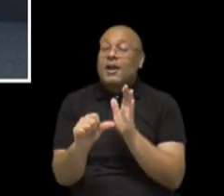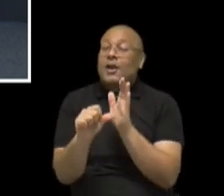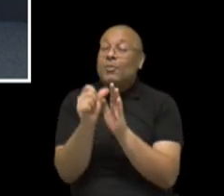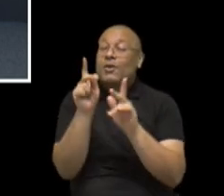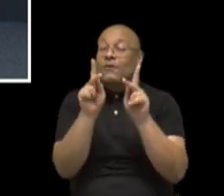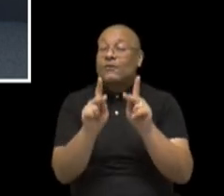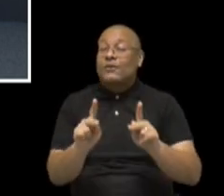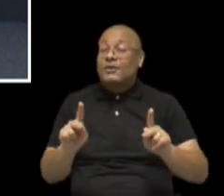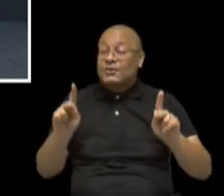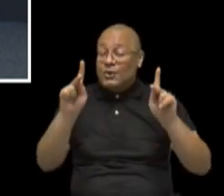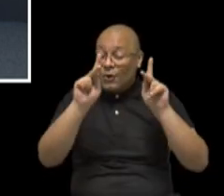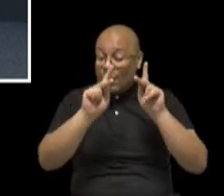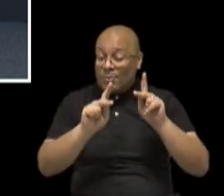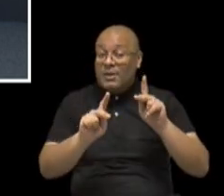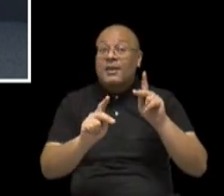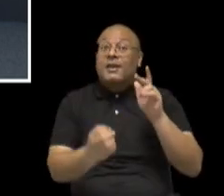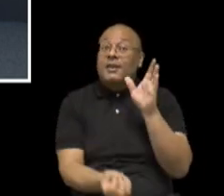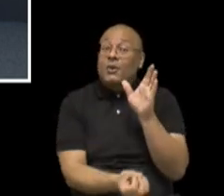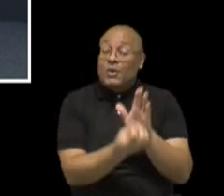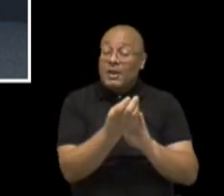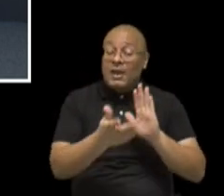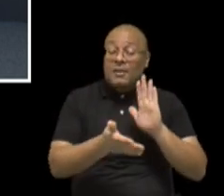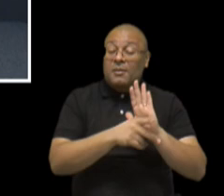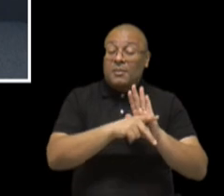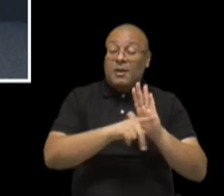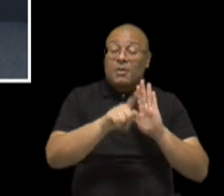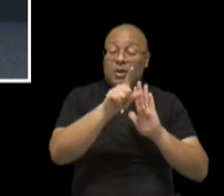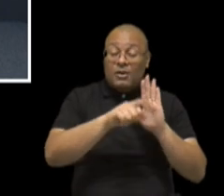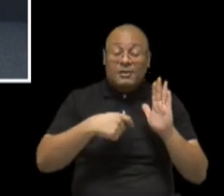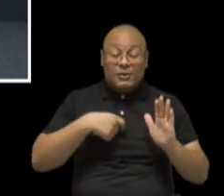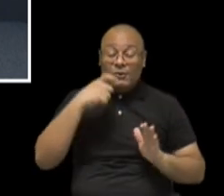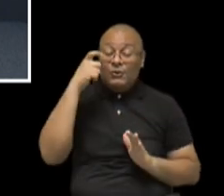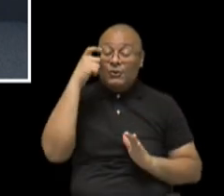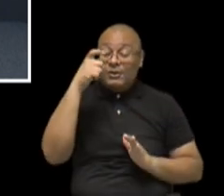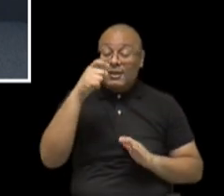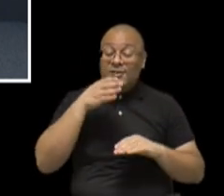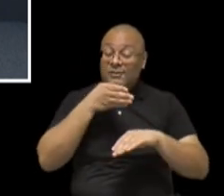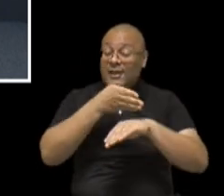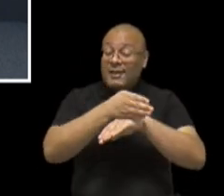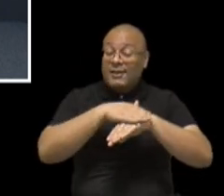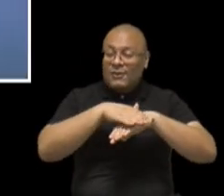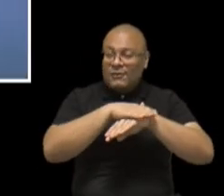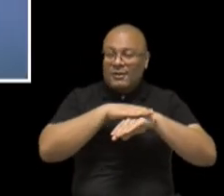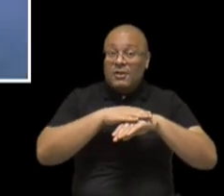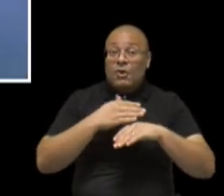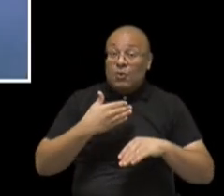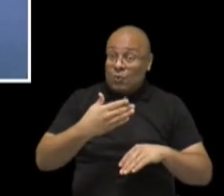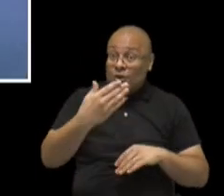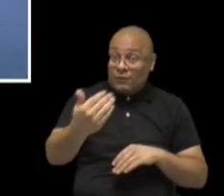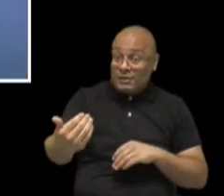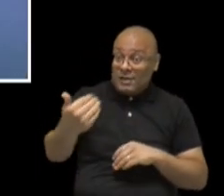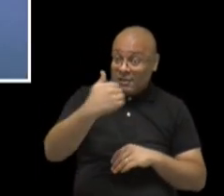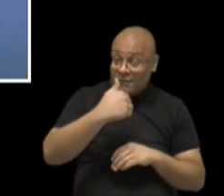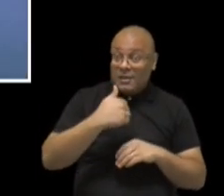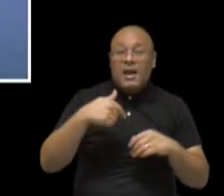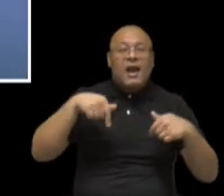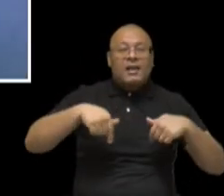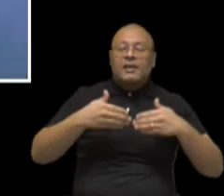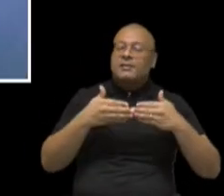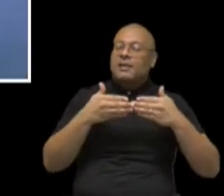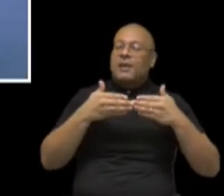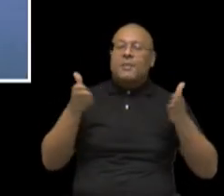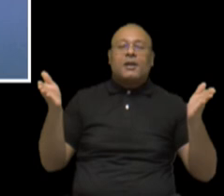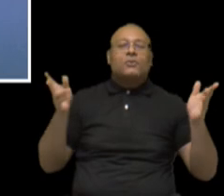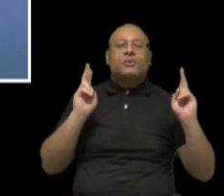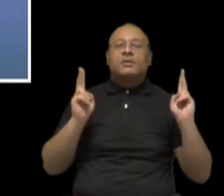has that concept. So I'm interested to hear what you think about it. We're waiting for you in Brazil when everything opens. We're here.